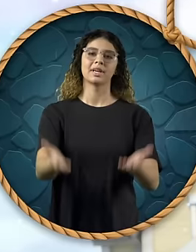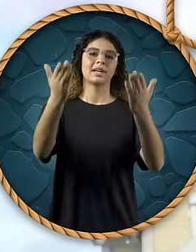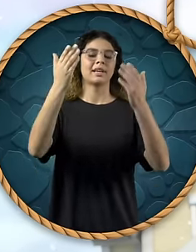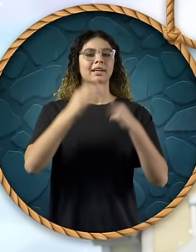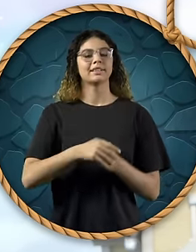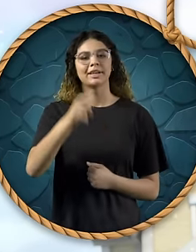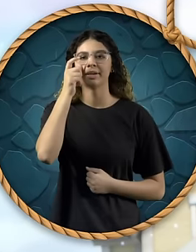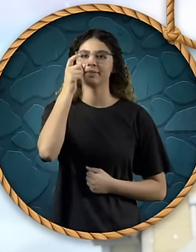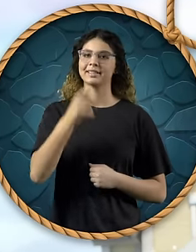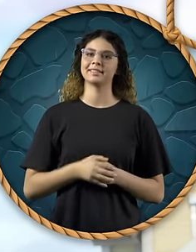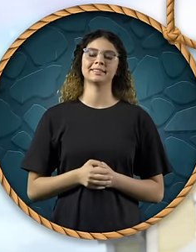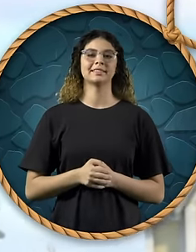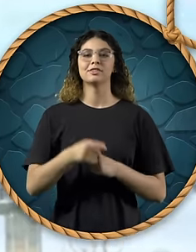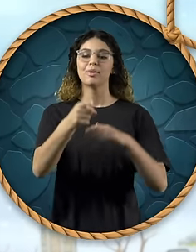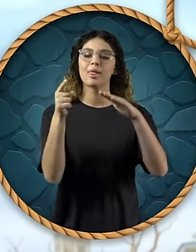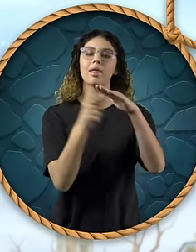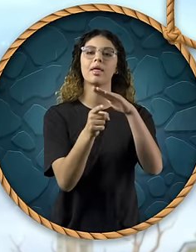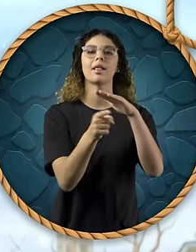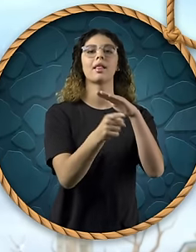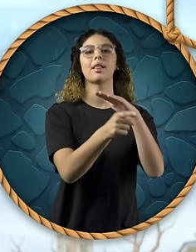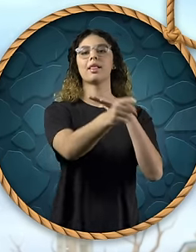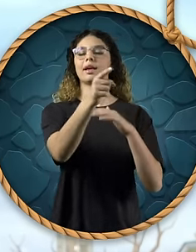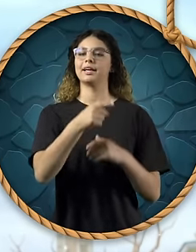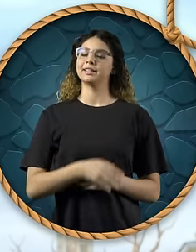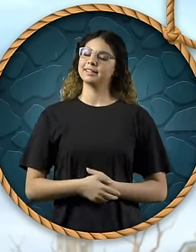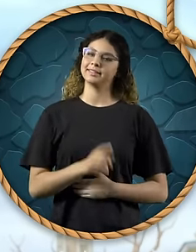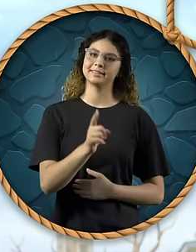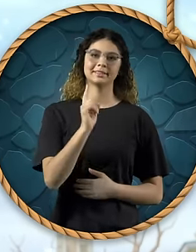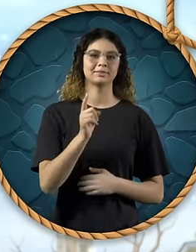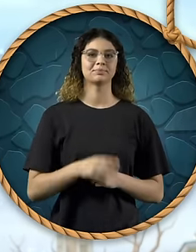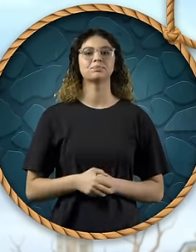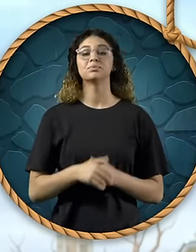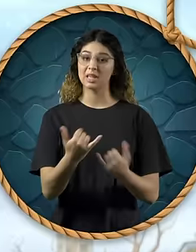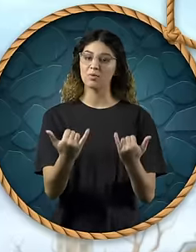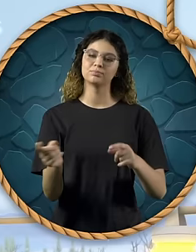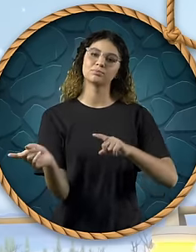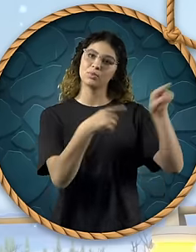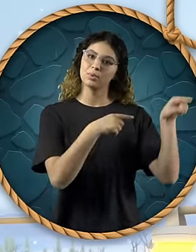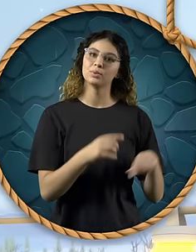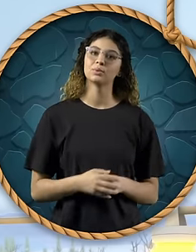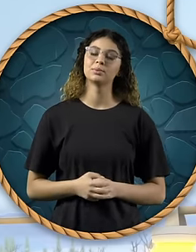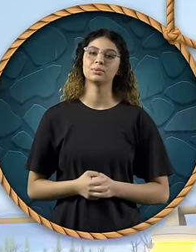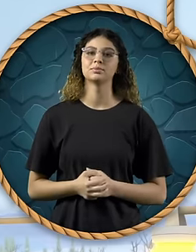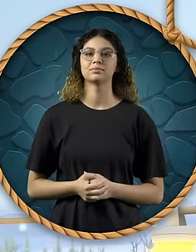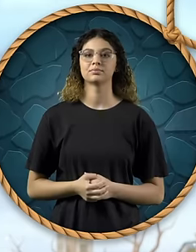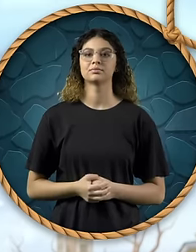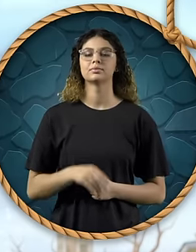Ah, there you are, Luna. You're quite the little adventurer. Time to go, Luna!